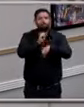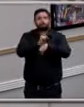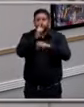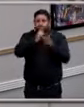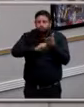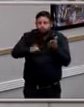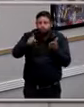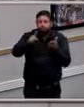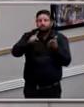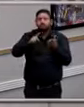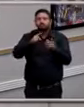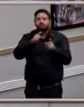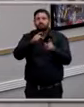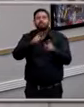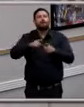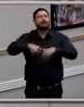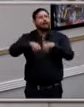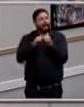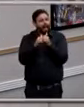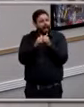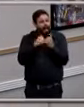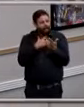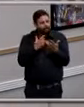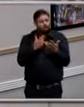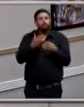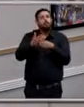waiting for them to be graded by their teacher?